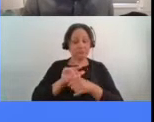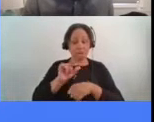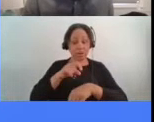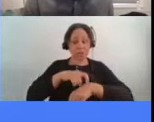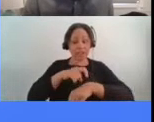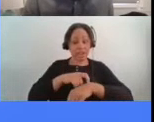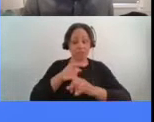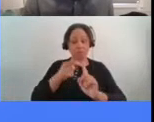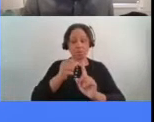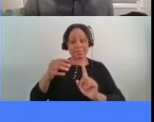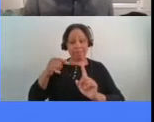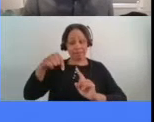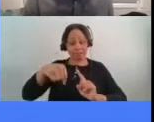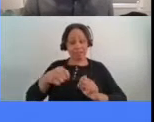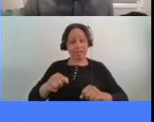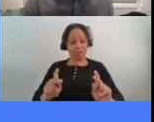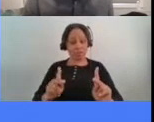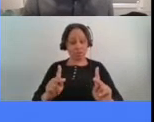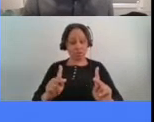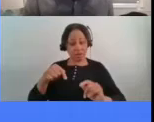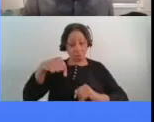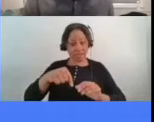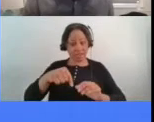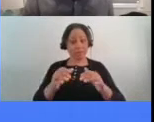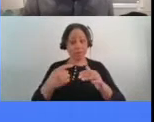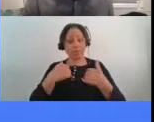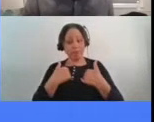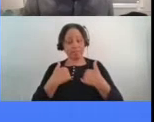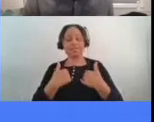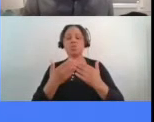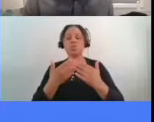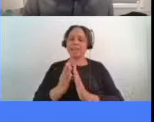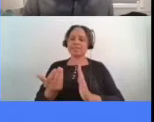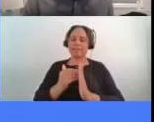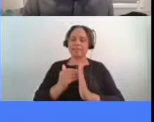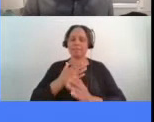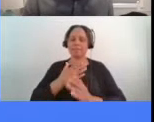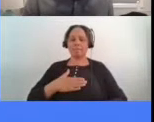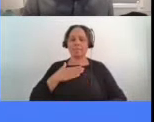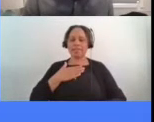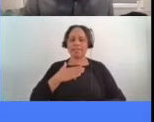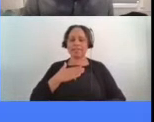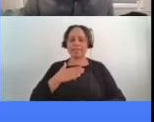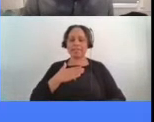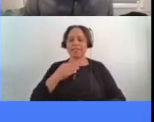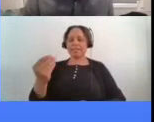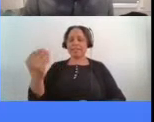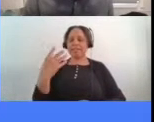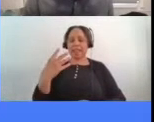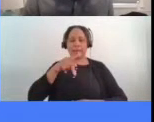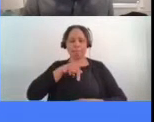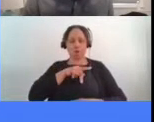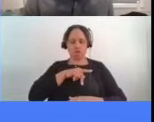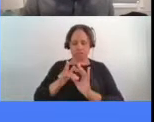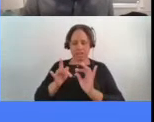opportunity or this committee that we have, we ask again that you do please send a personal statement about your interest, as